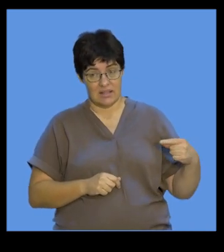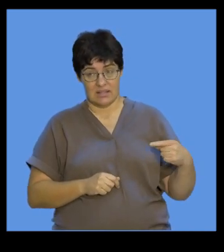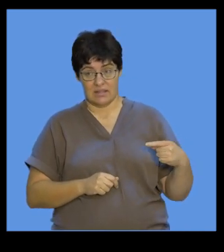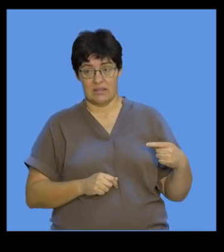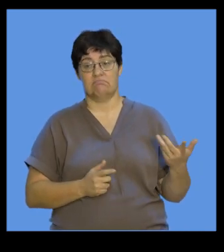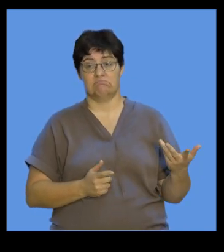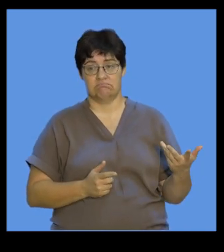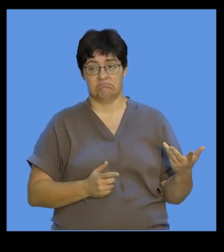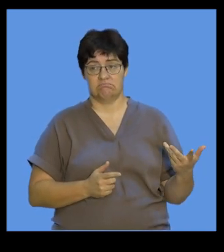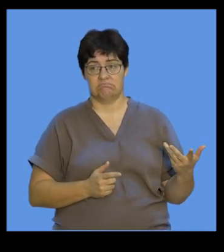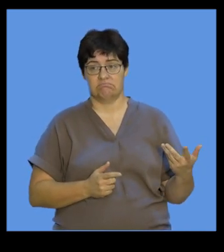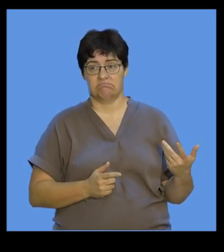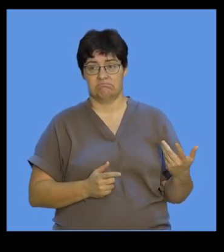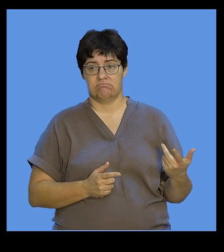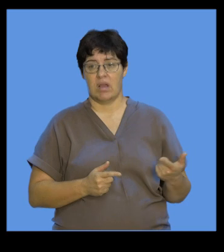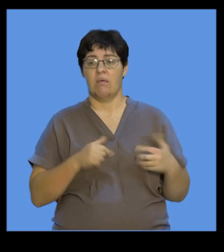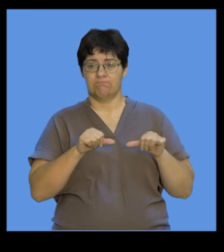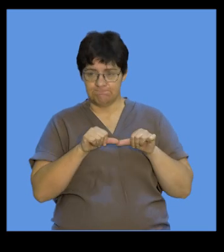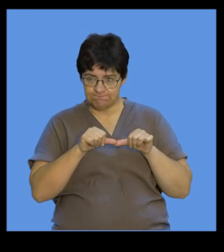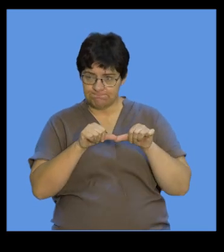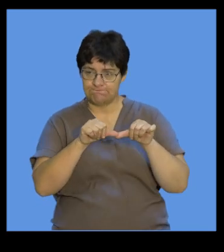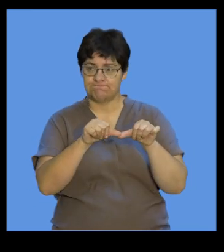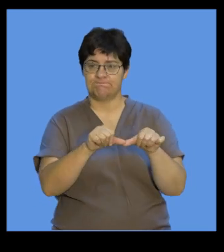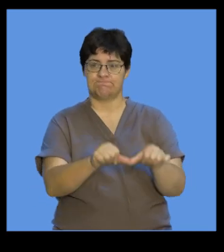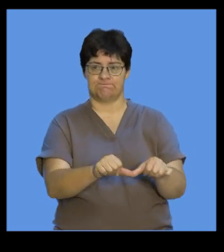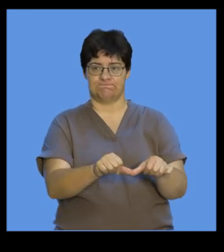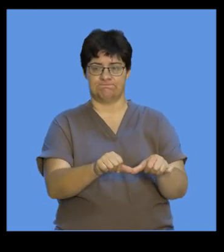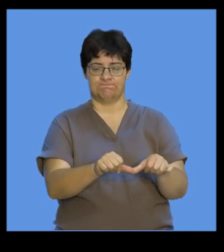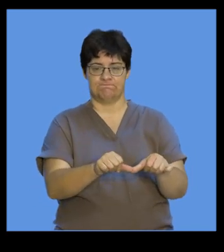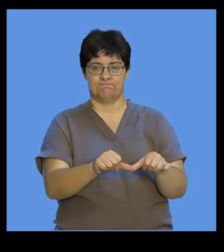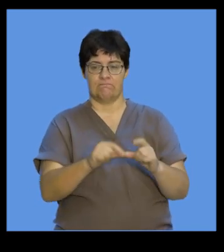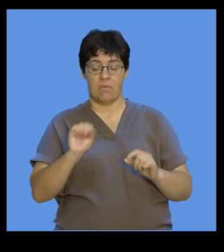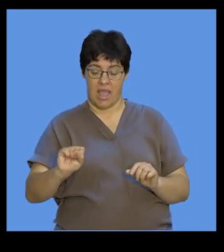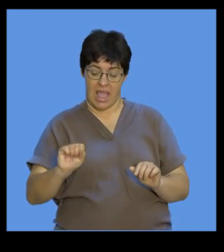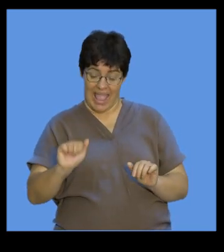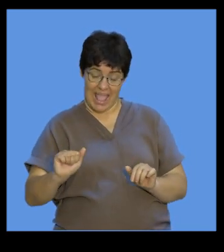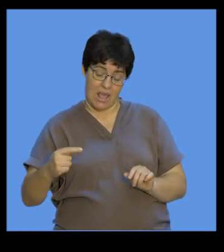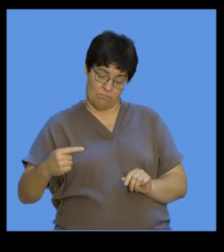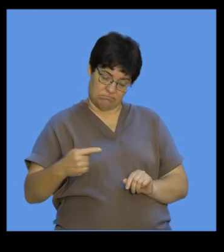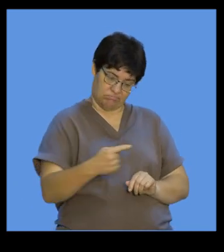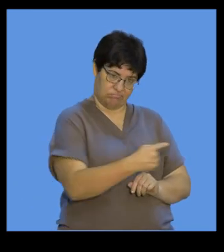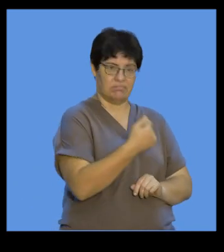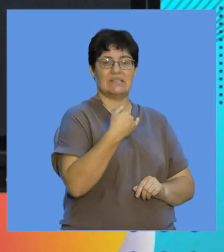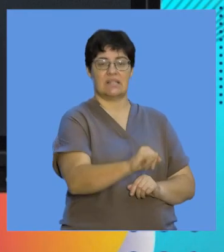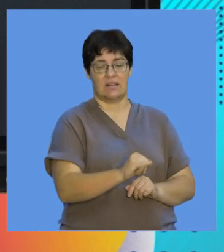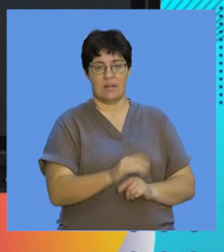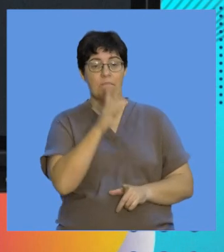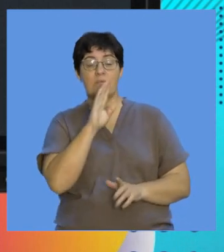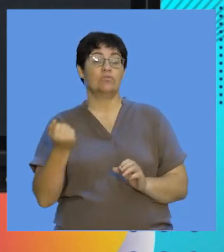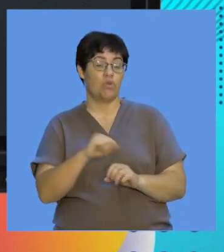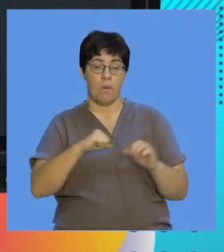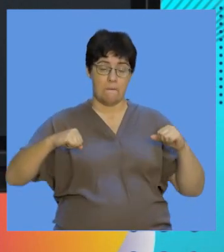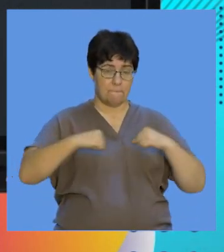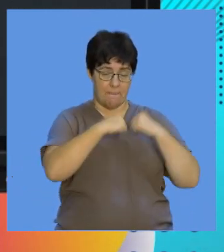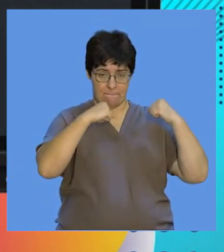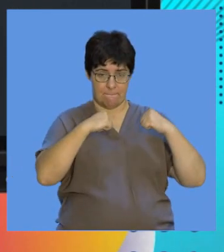direction at 0.7. All right, I showed you a situation where they could collide and they